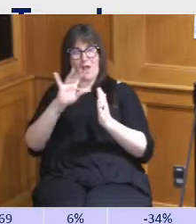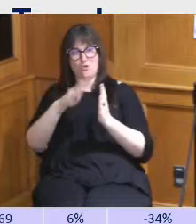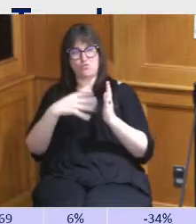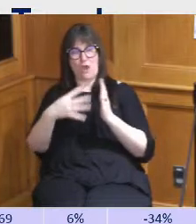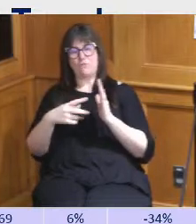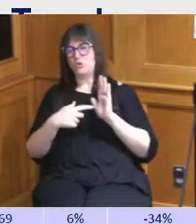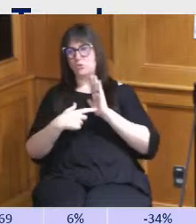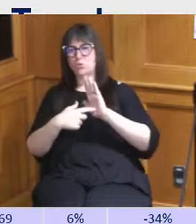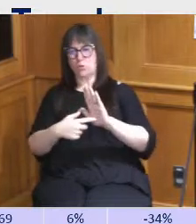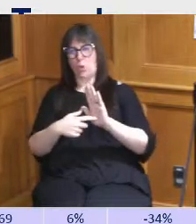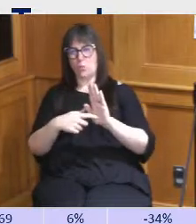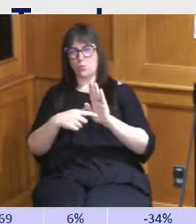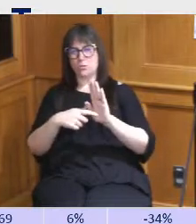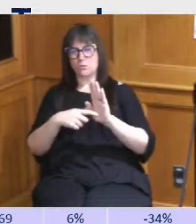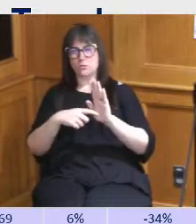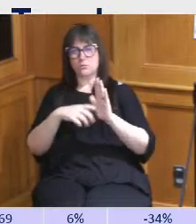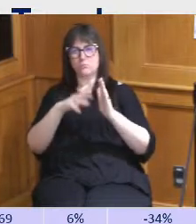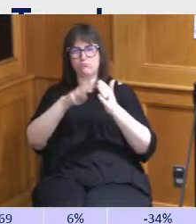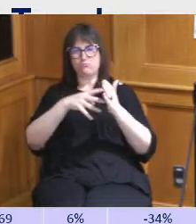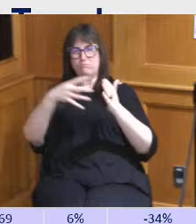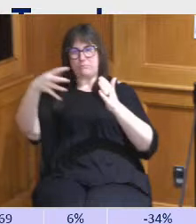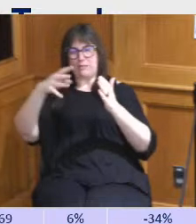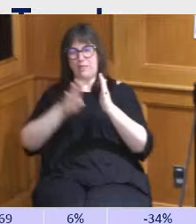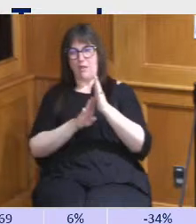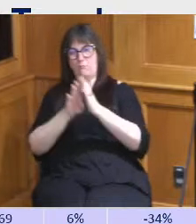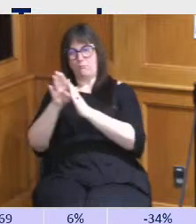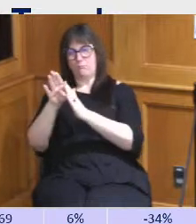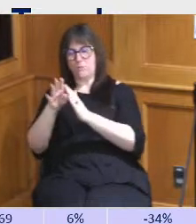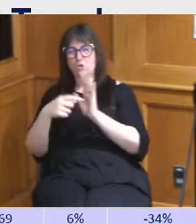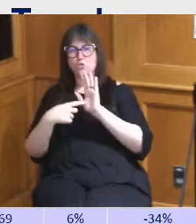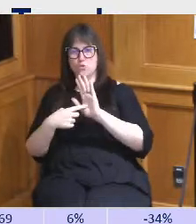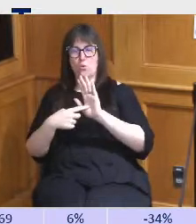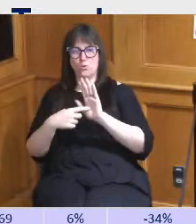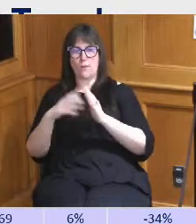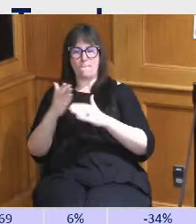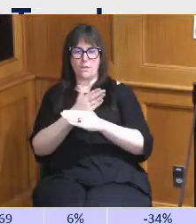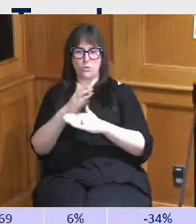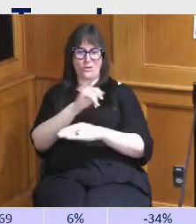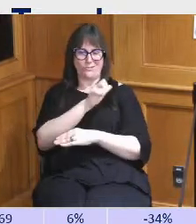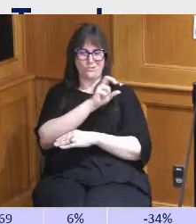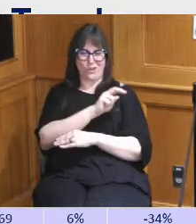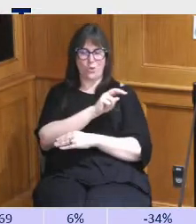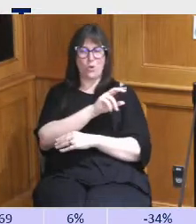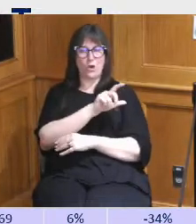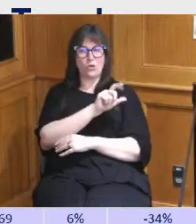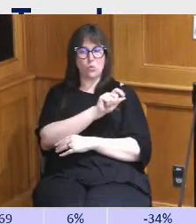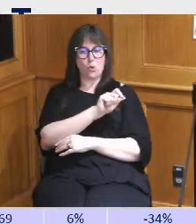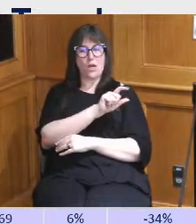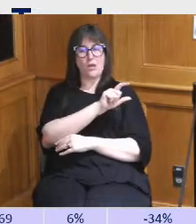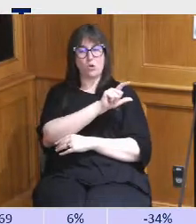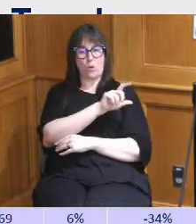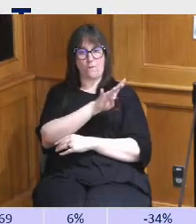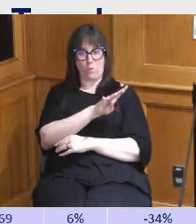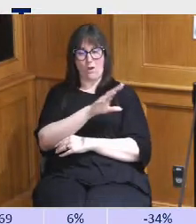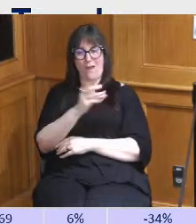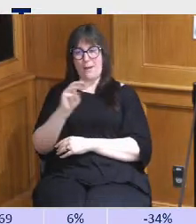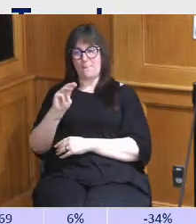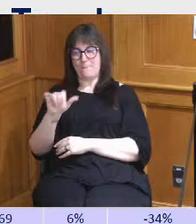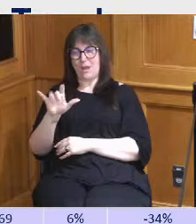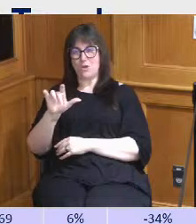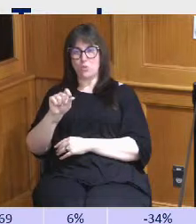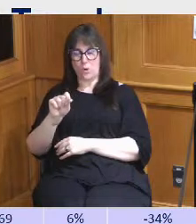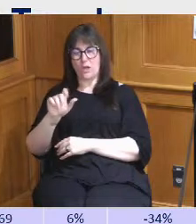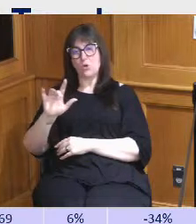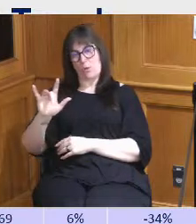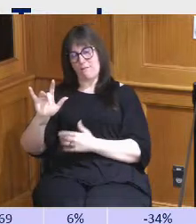that in an illustrated format between January of 2024 and May of 2025.